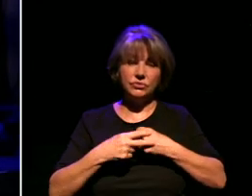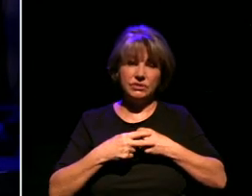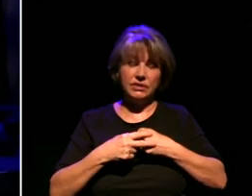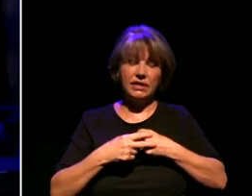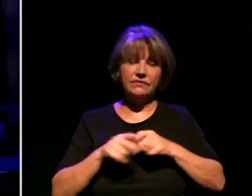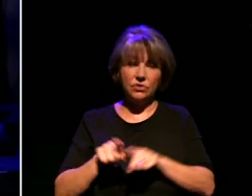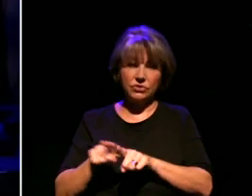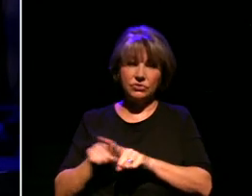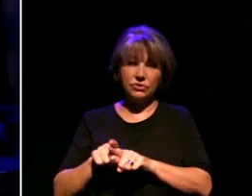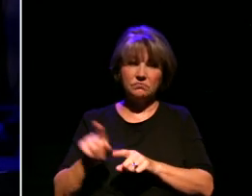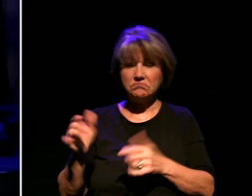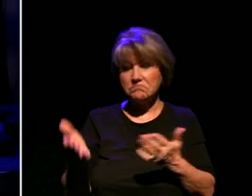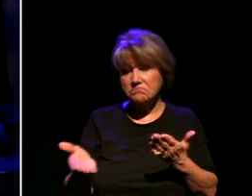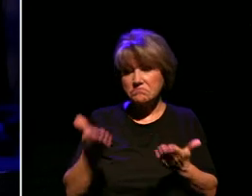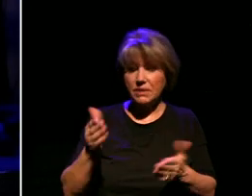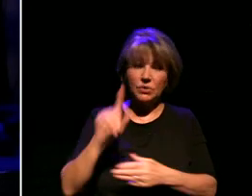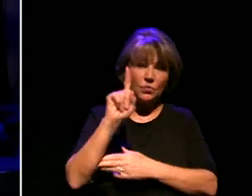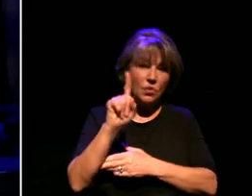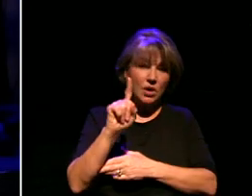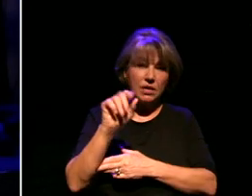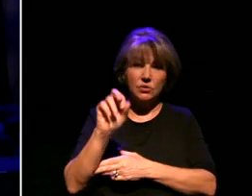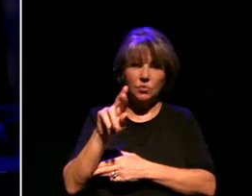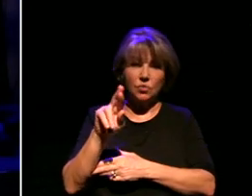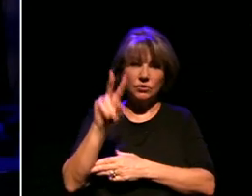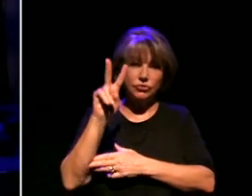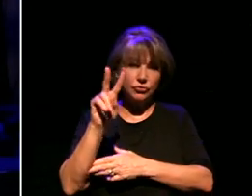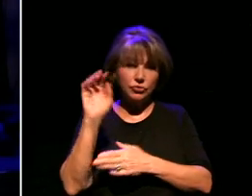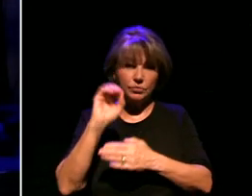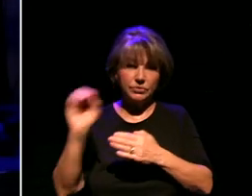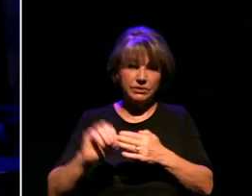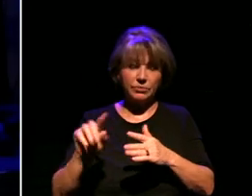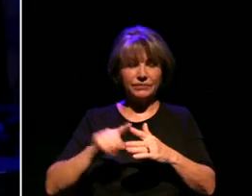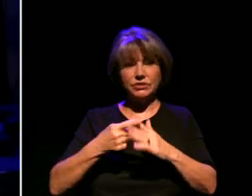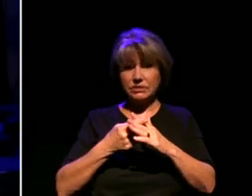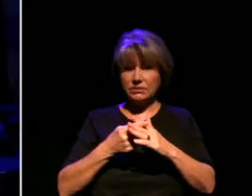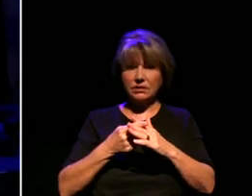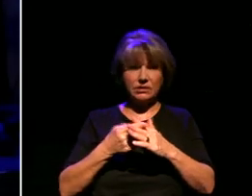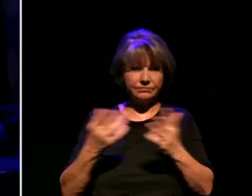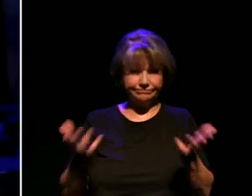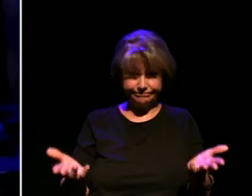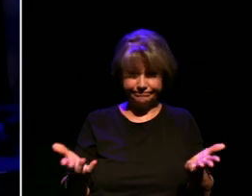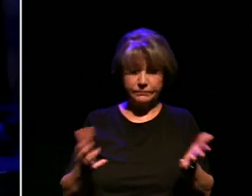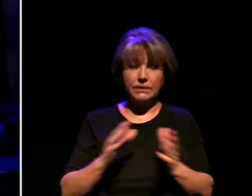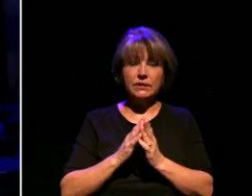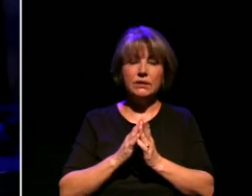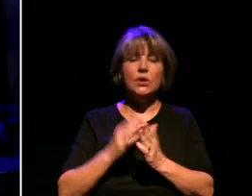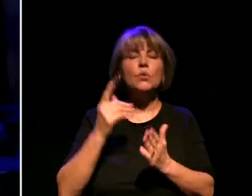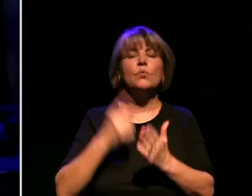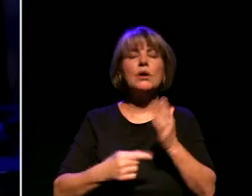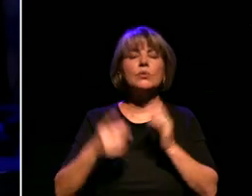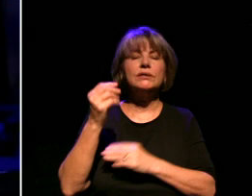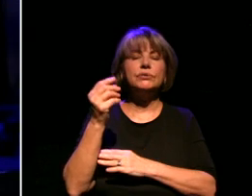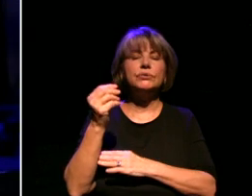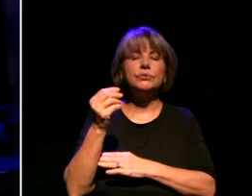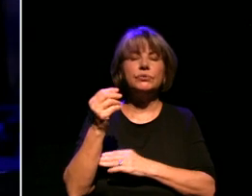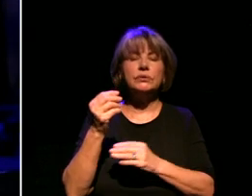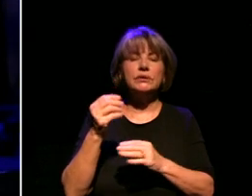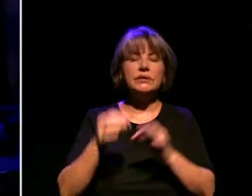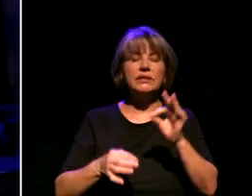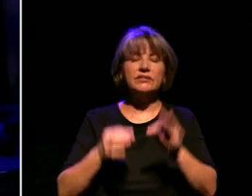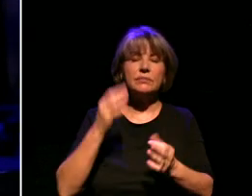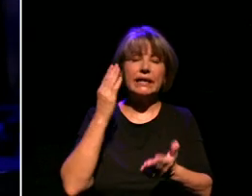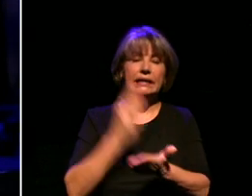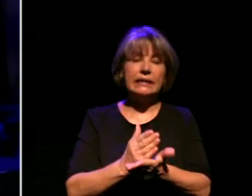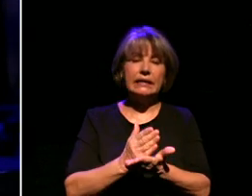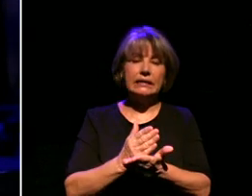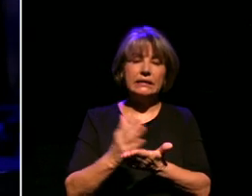needs to start somewhere. And what this means is that it answers the question, what will I do if my income stops?